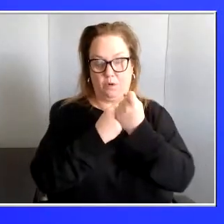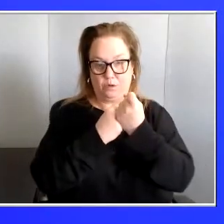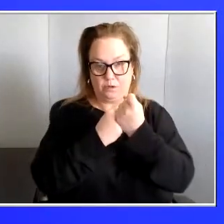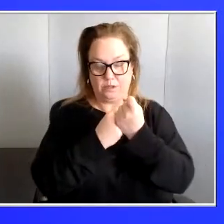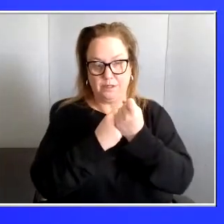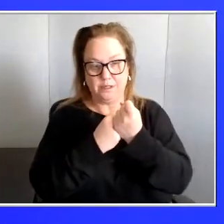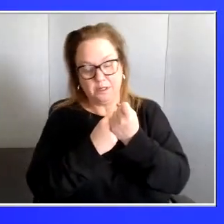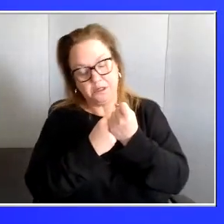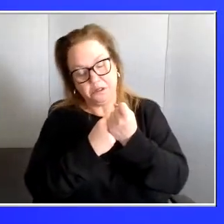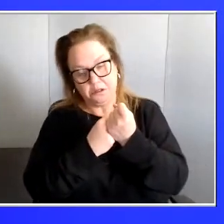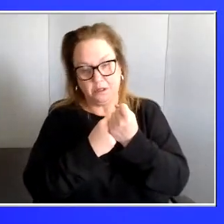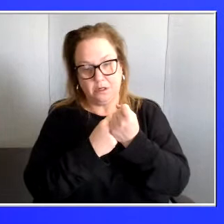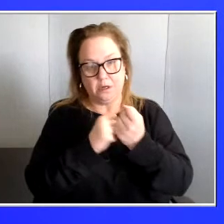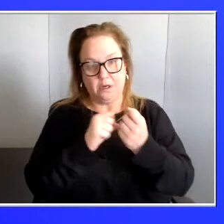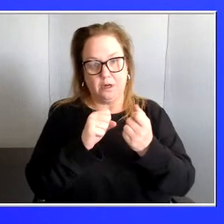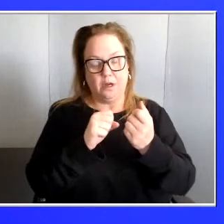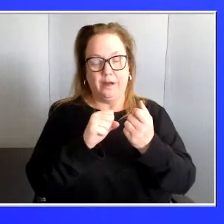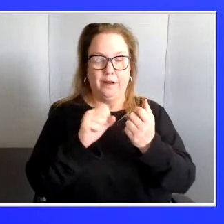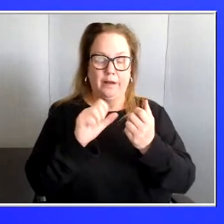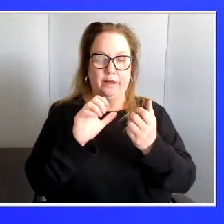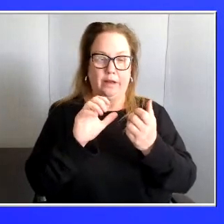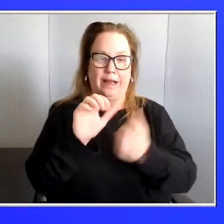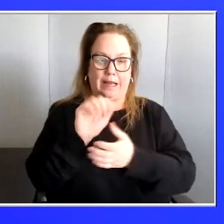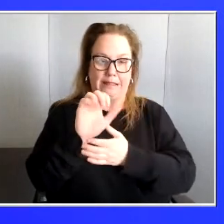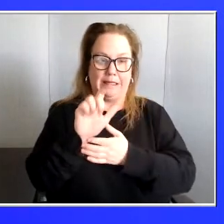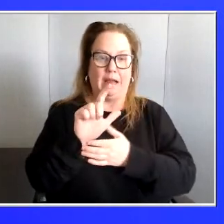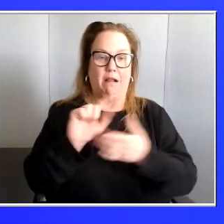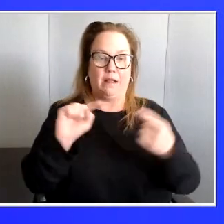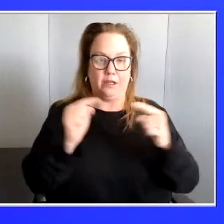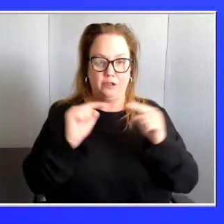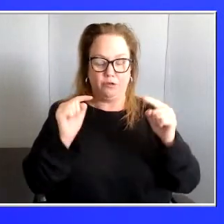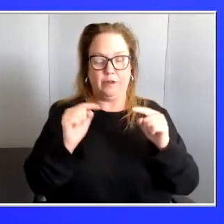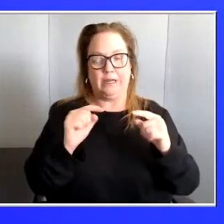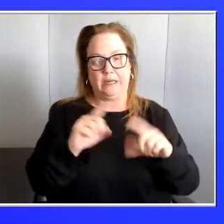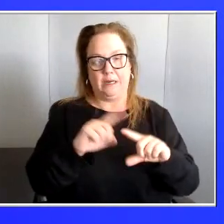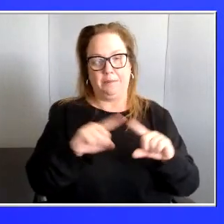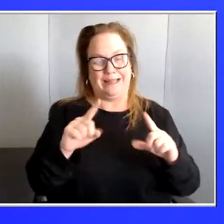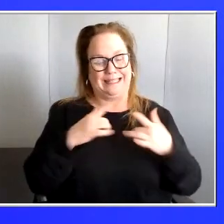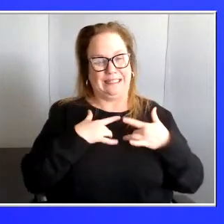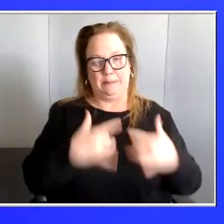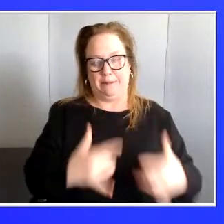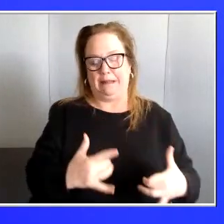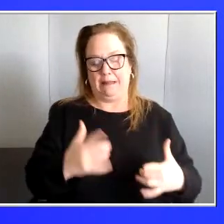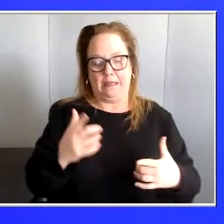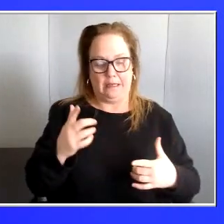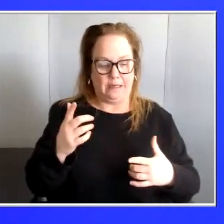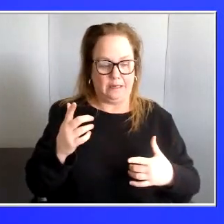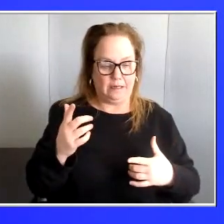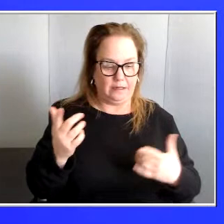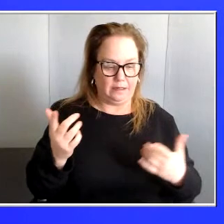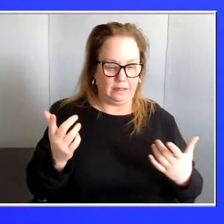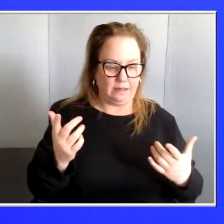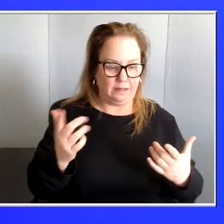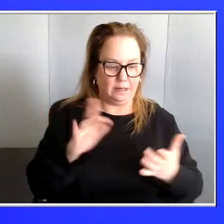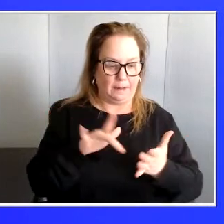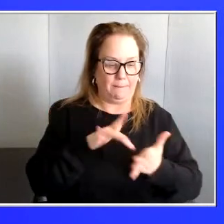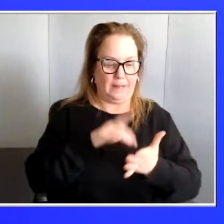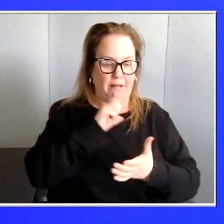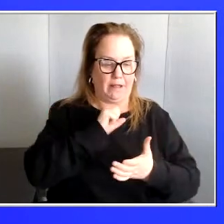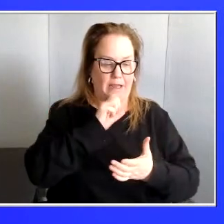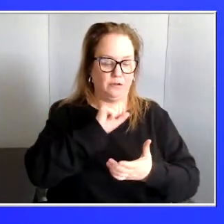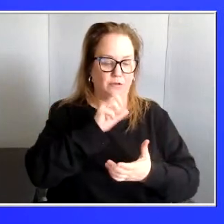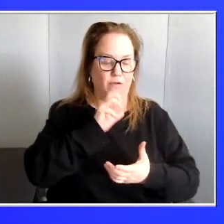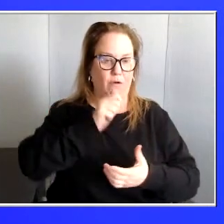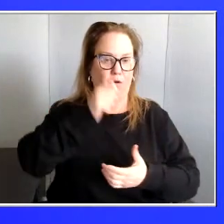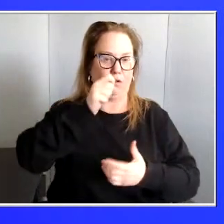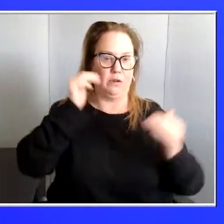are copers for ACL injury, but typically those are going to be middle-aged to older adults who are not going back